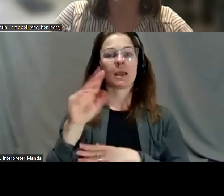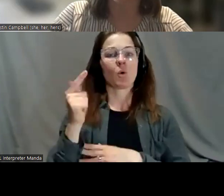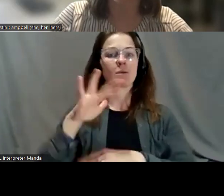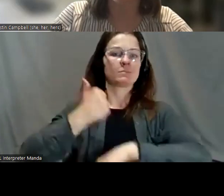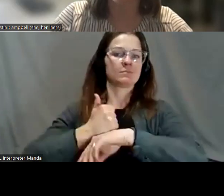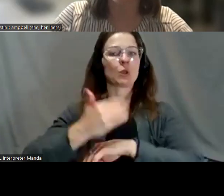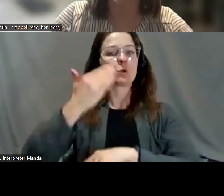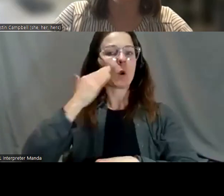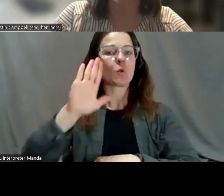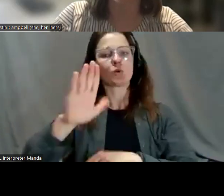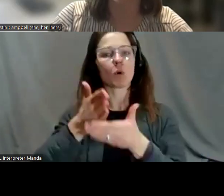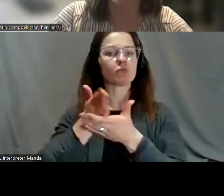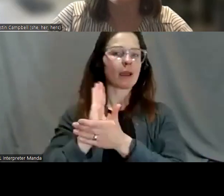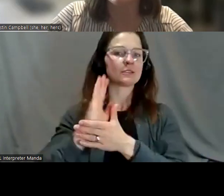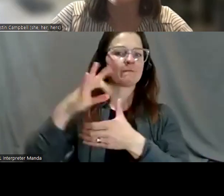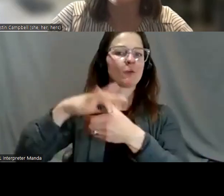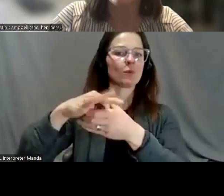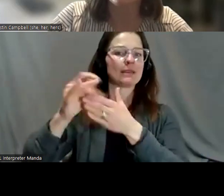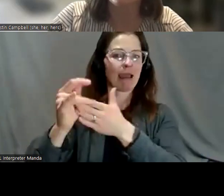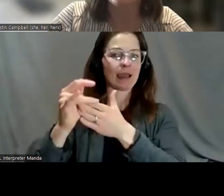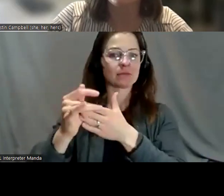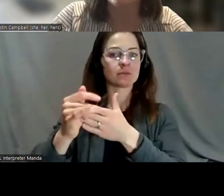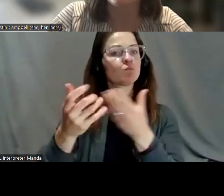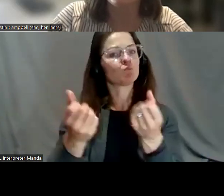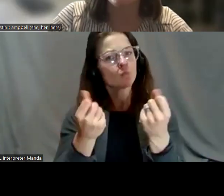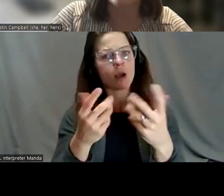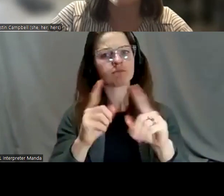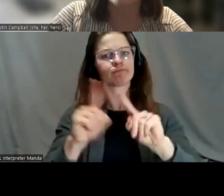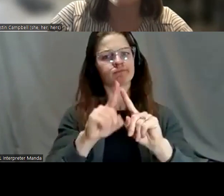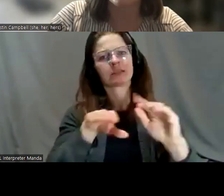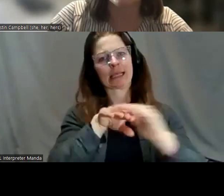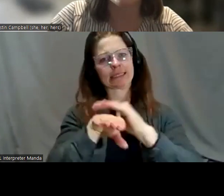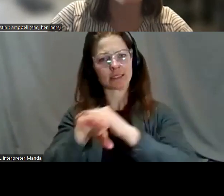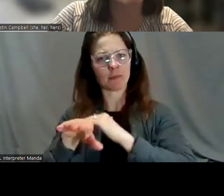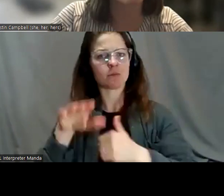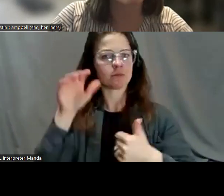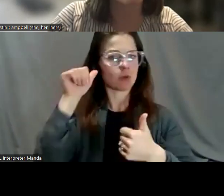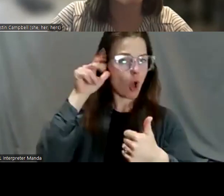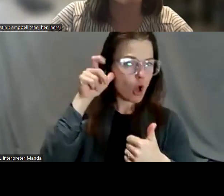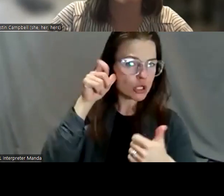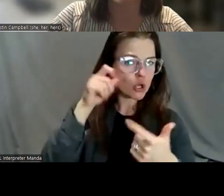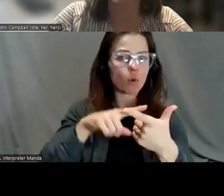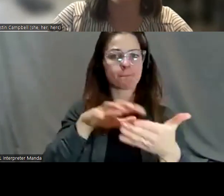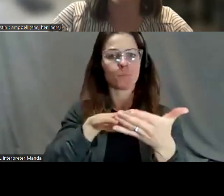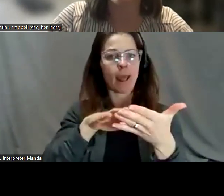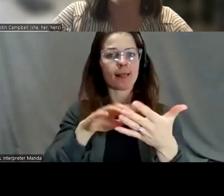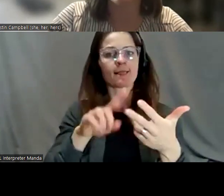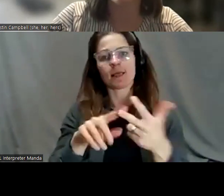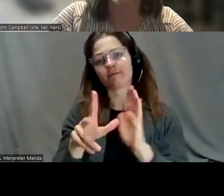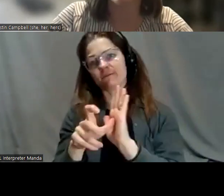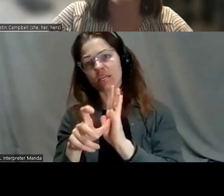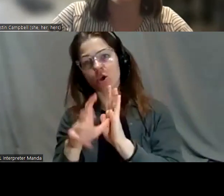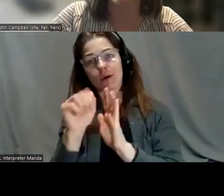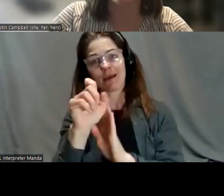Rights voting guide. We want to have the guide in multiple accessible formats, such as audio, braille, video with